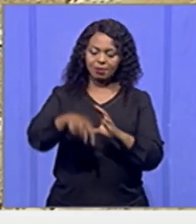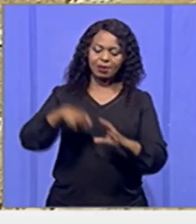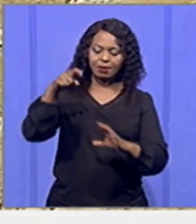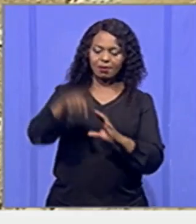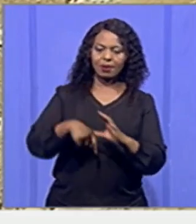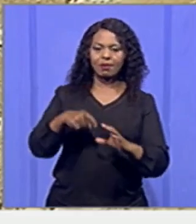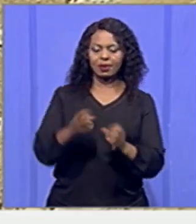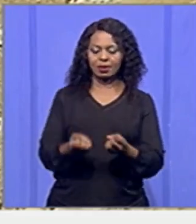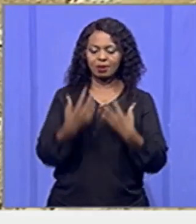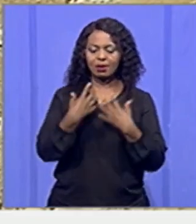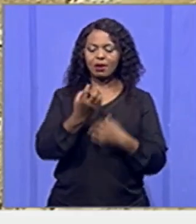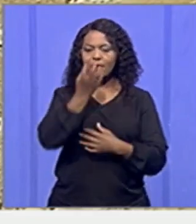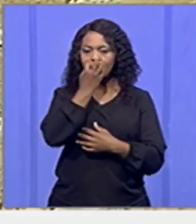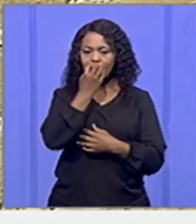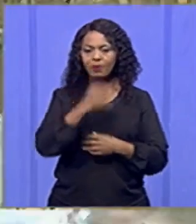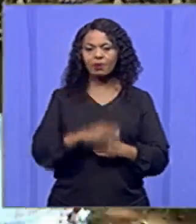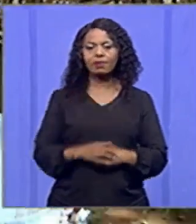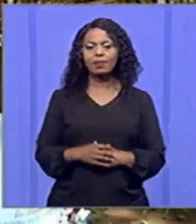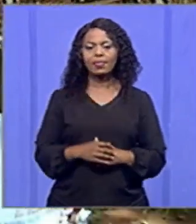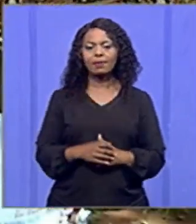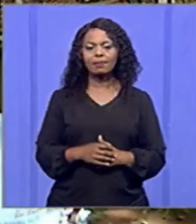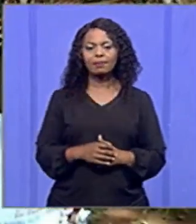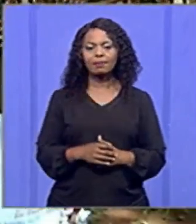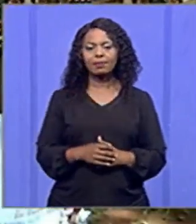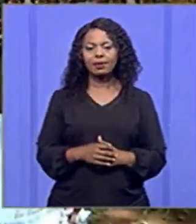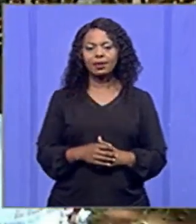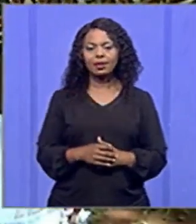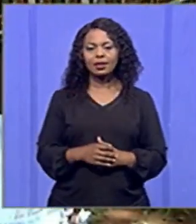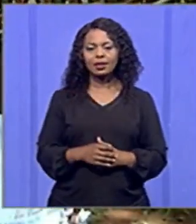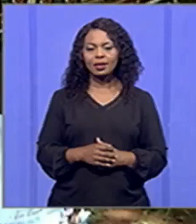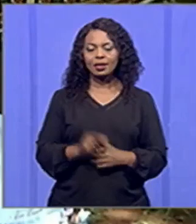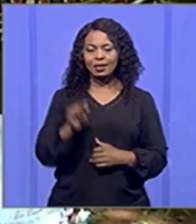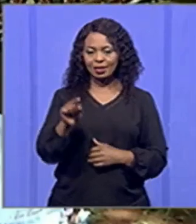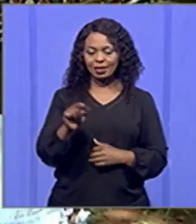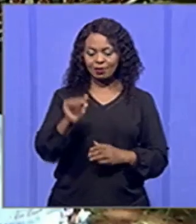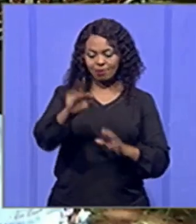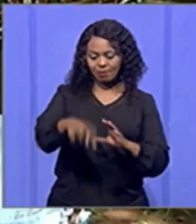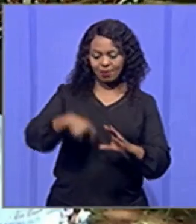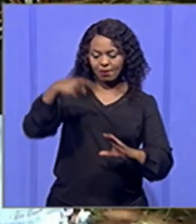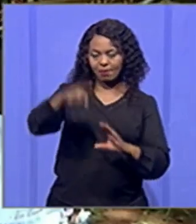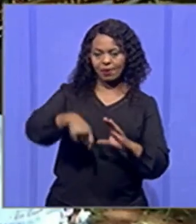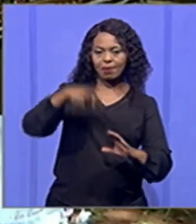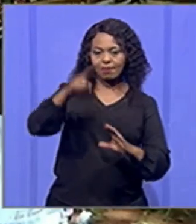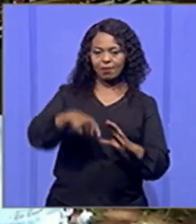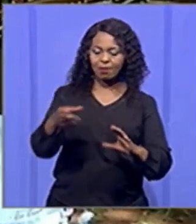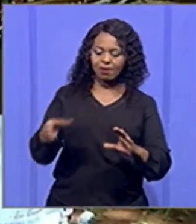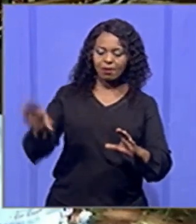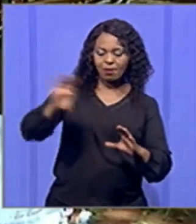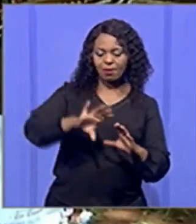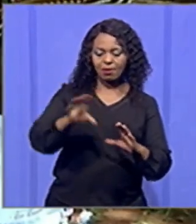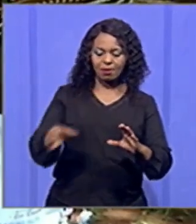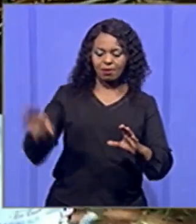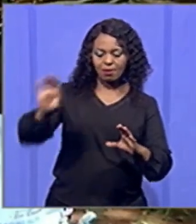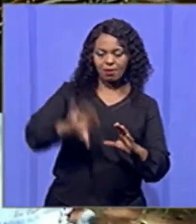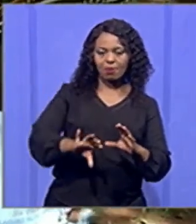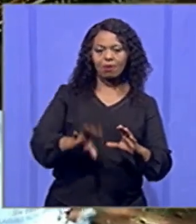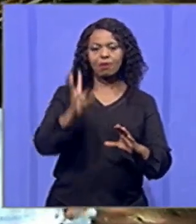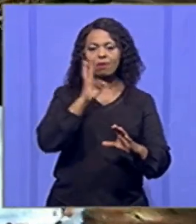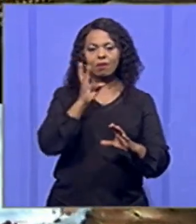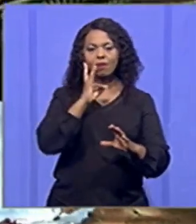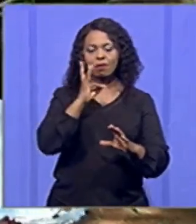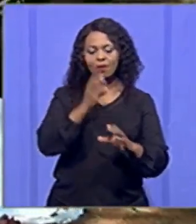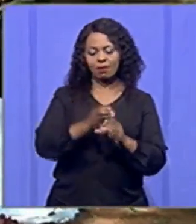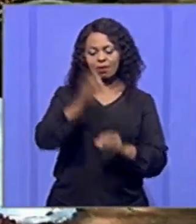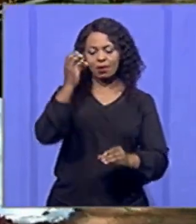bollo ya no ke dirile lana la gore khutinyana ke epanye ke epe ke be ke tshela metsi mo teng ke tsenya dilo tsididi mo teng